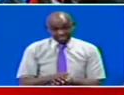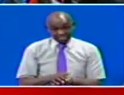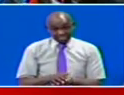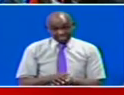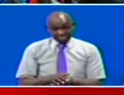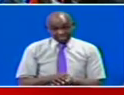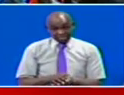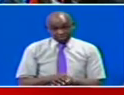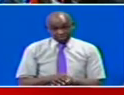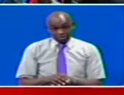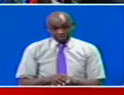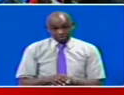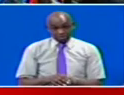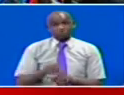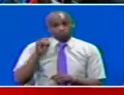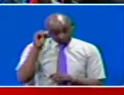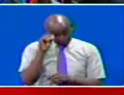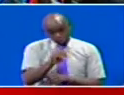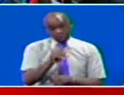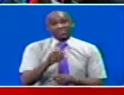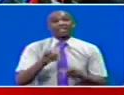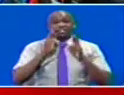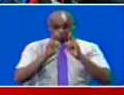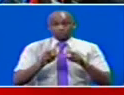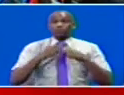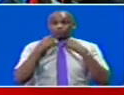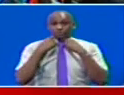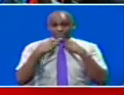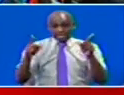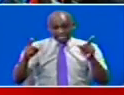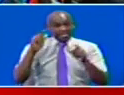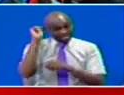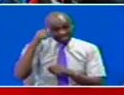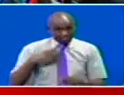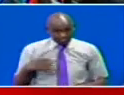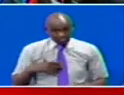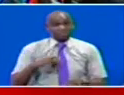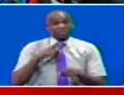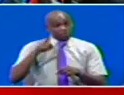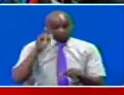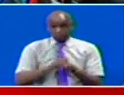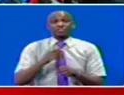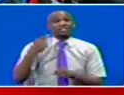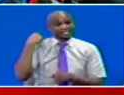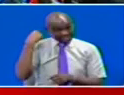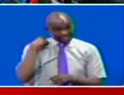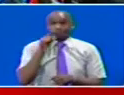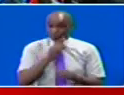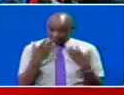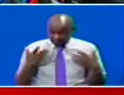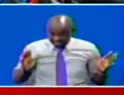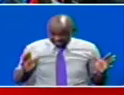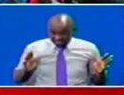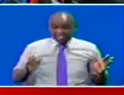the report we wanted to give Kenyans as we promised yesterday. So the